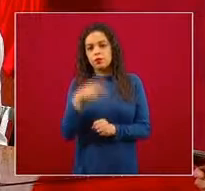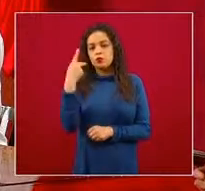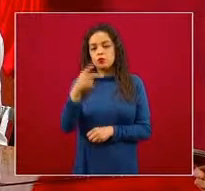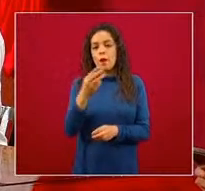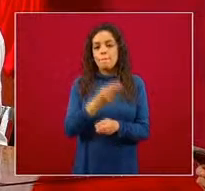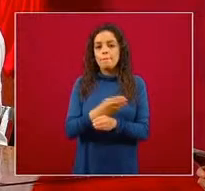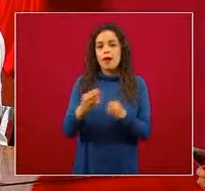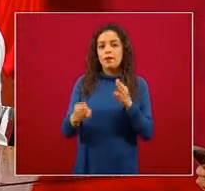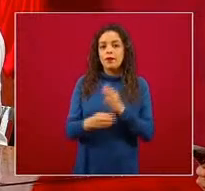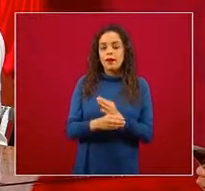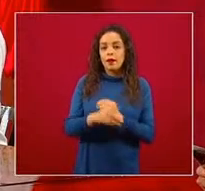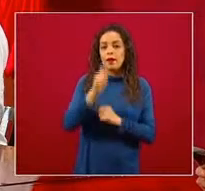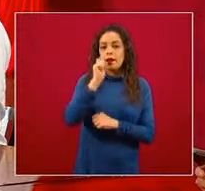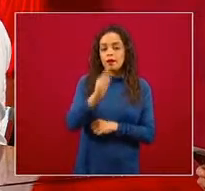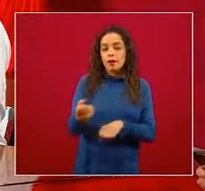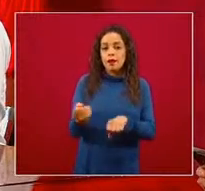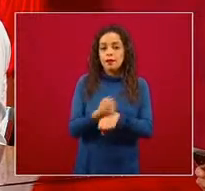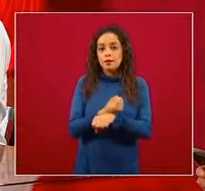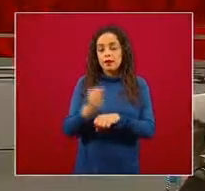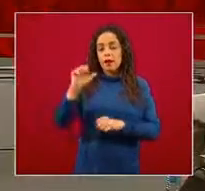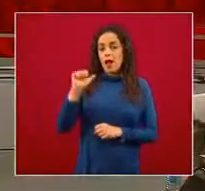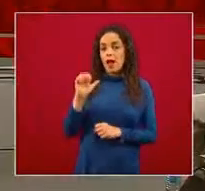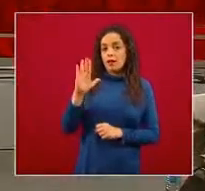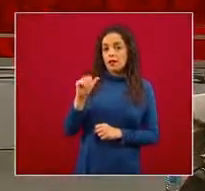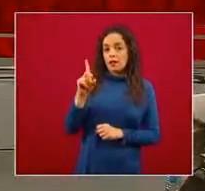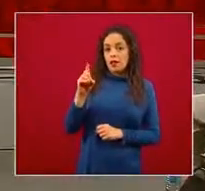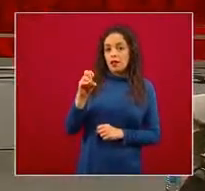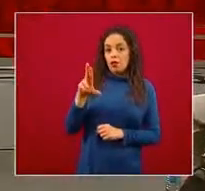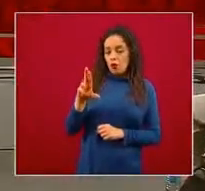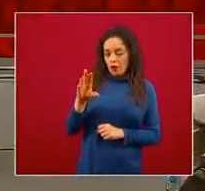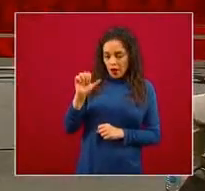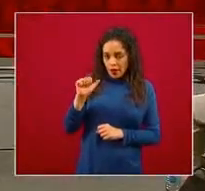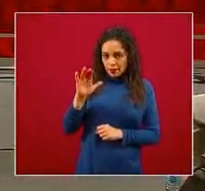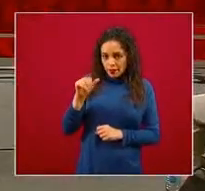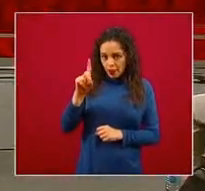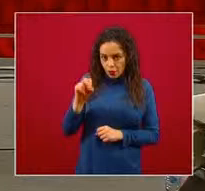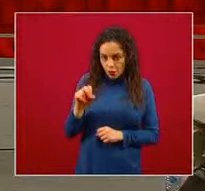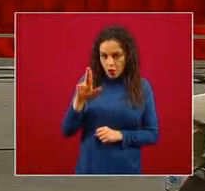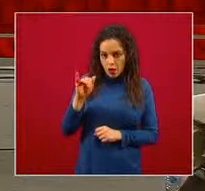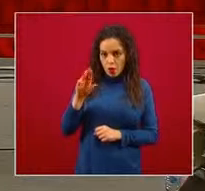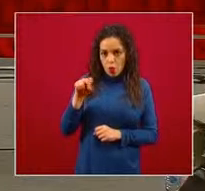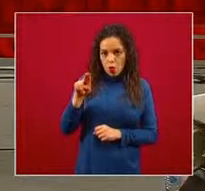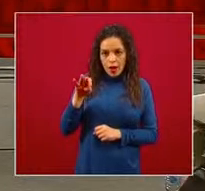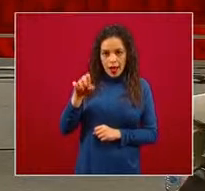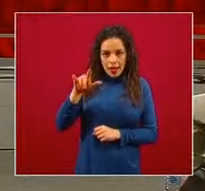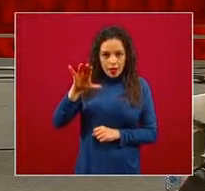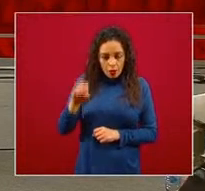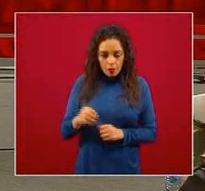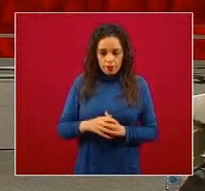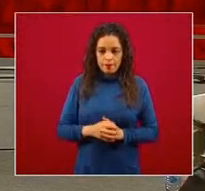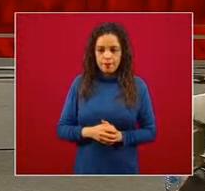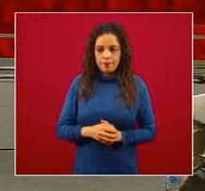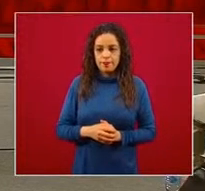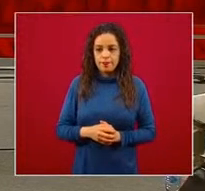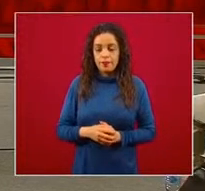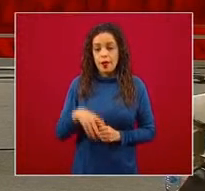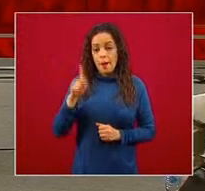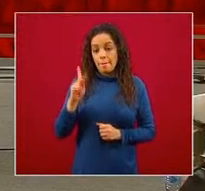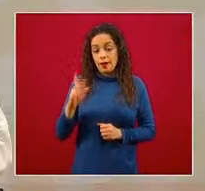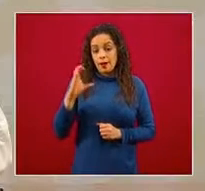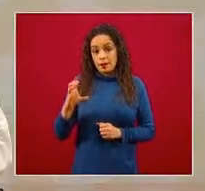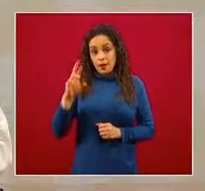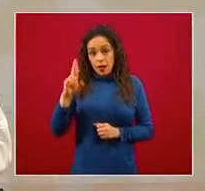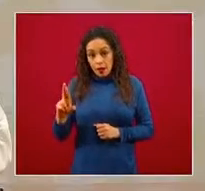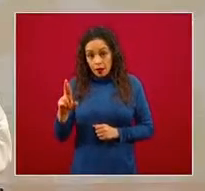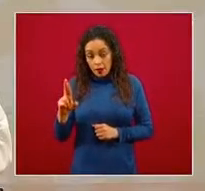genetic material of the virus, the ribonucleic acid. And there are several variables. Some tests might take